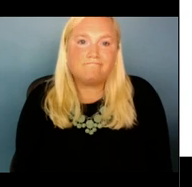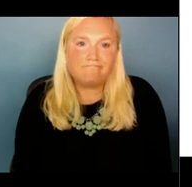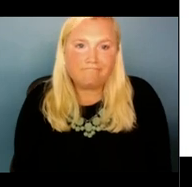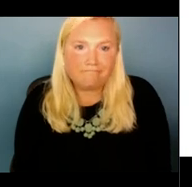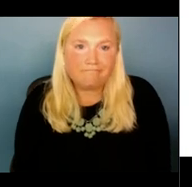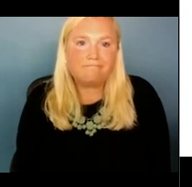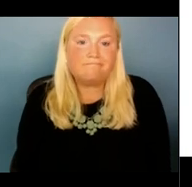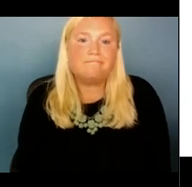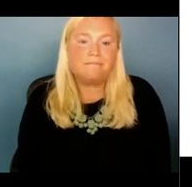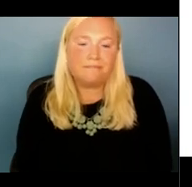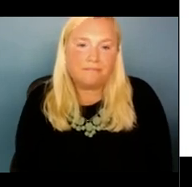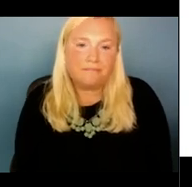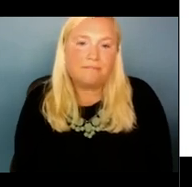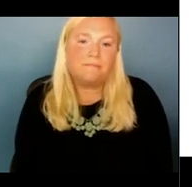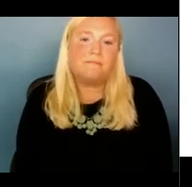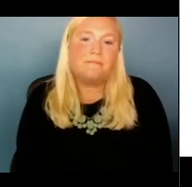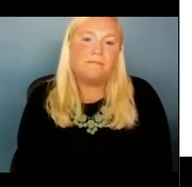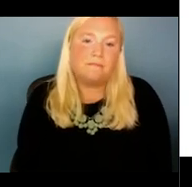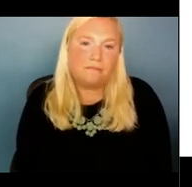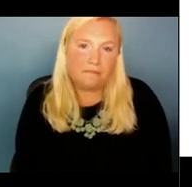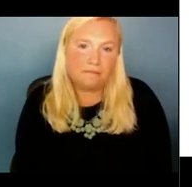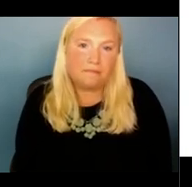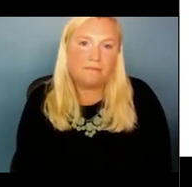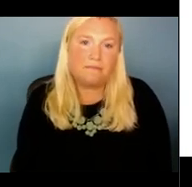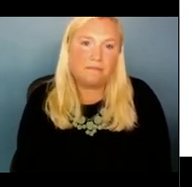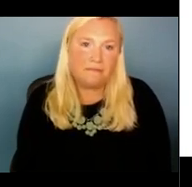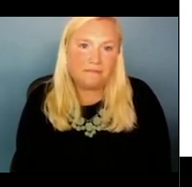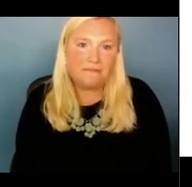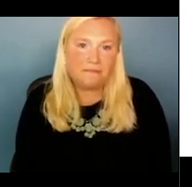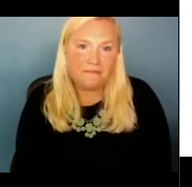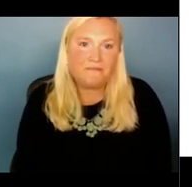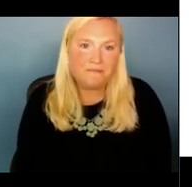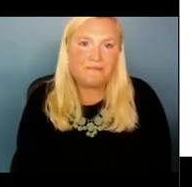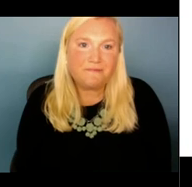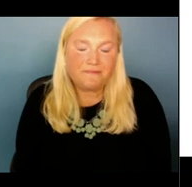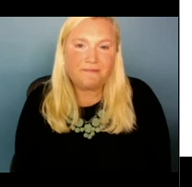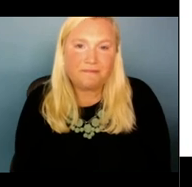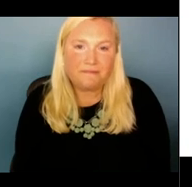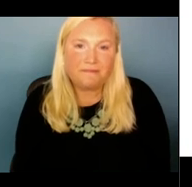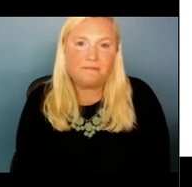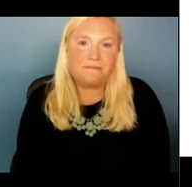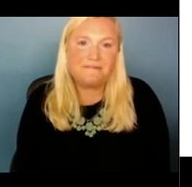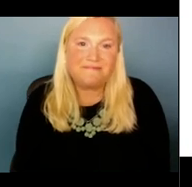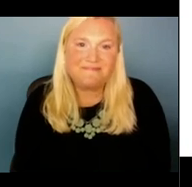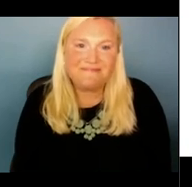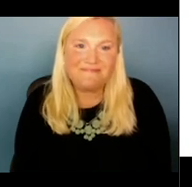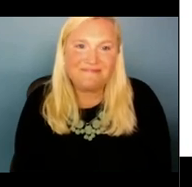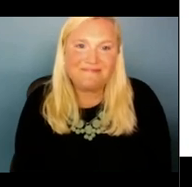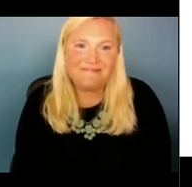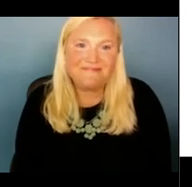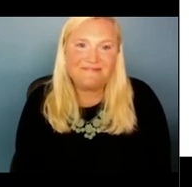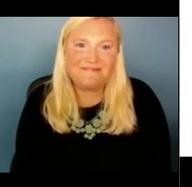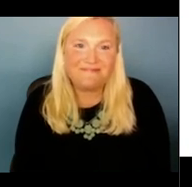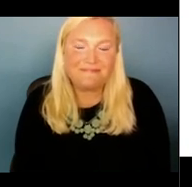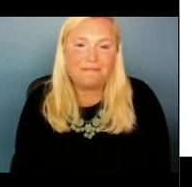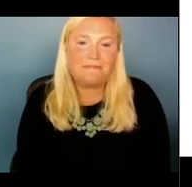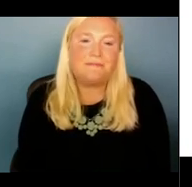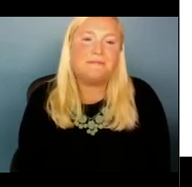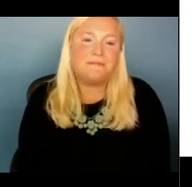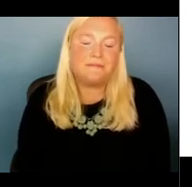time really well spent, because they won't, don't worry about moving on to technique. Don't worry about moving on to attitude